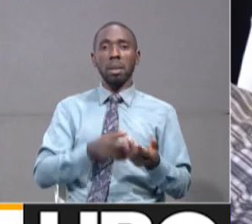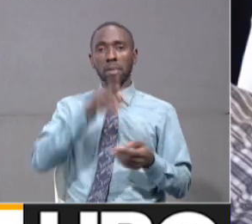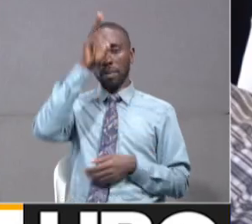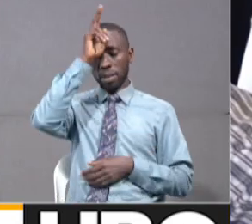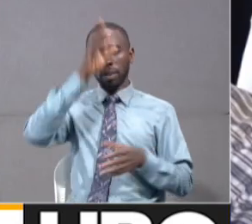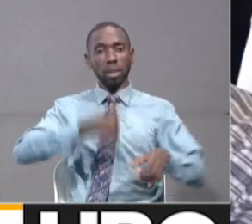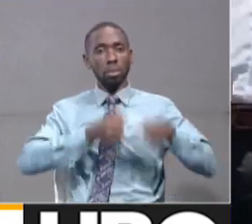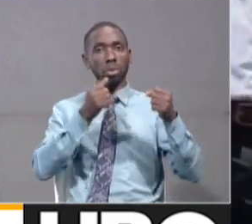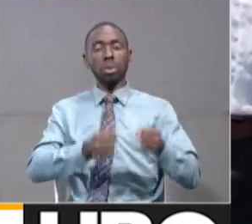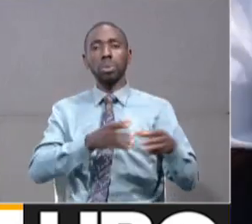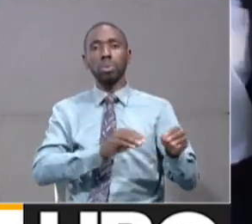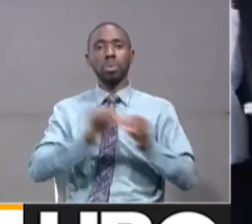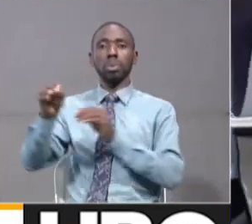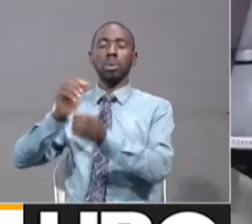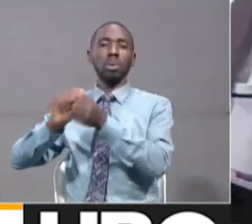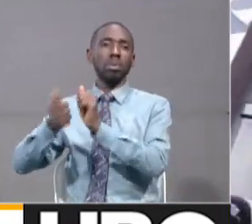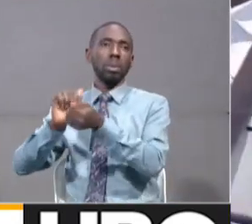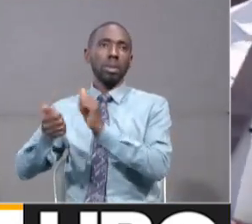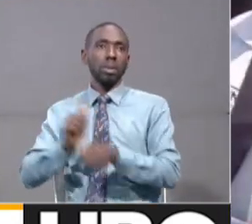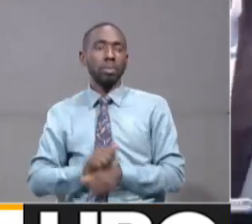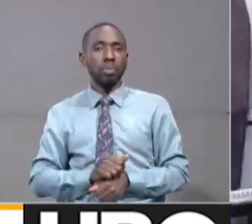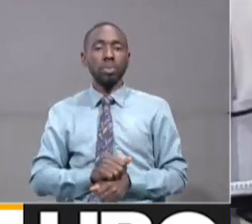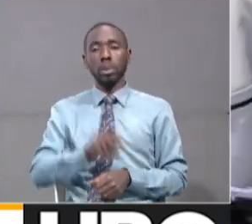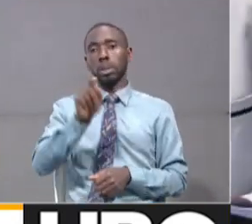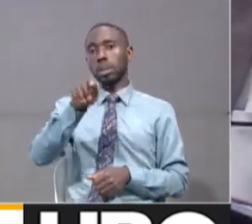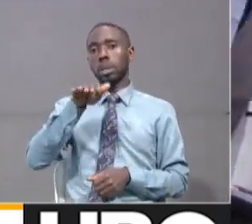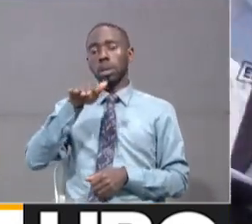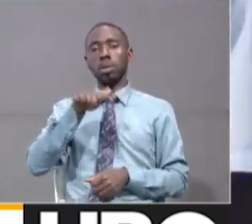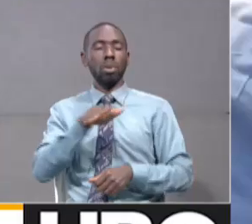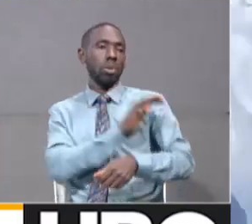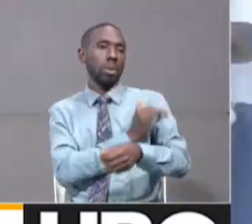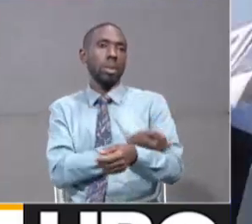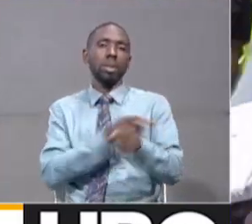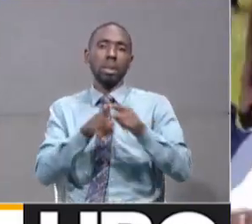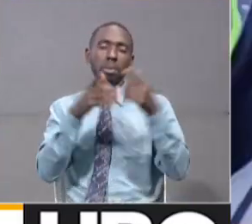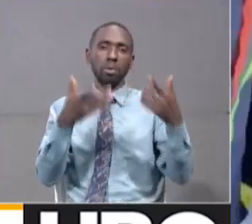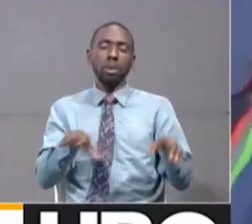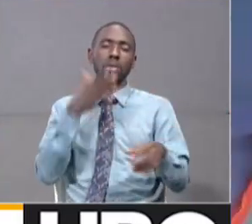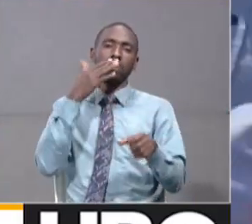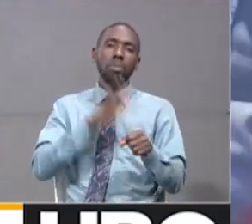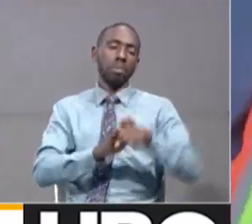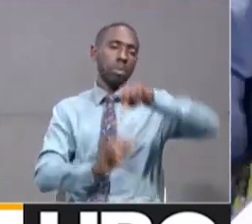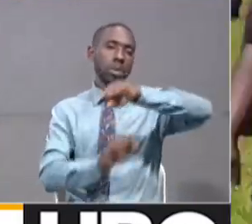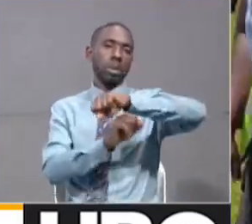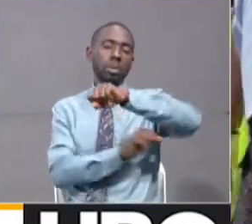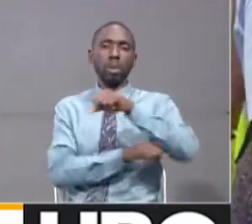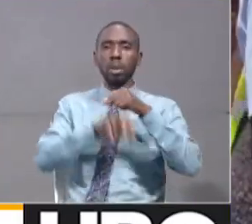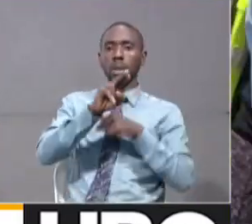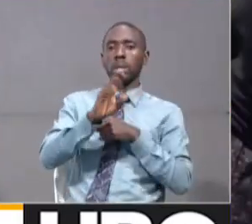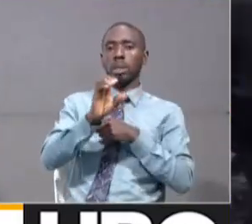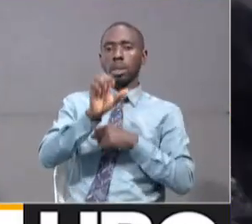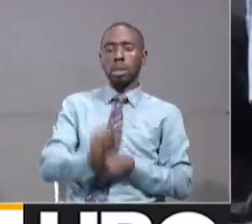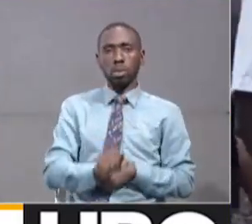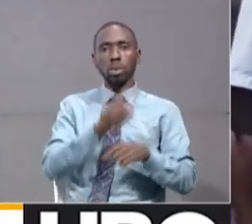champion in one day. The Terego District authorities have also pledged to support the National Council of Sport in ensuring there is